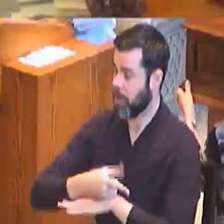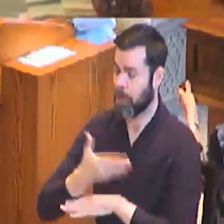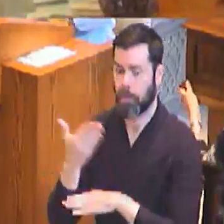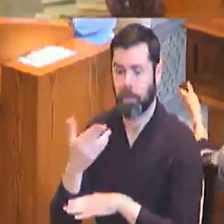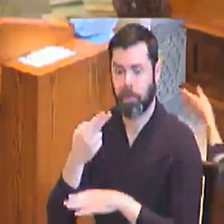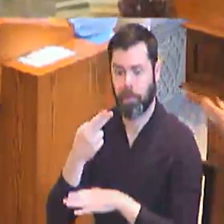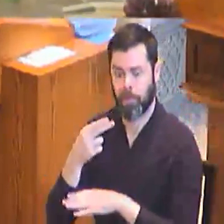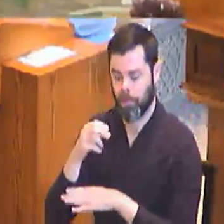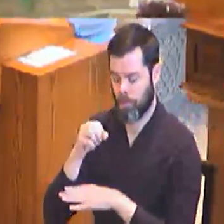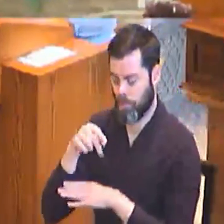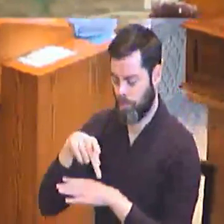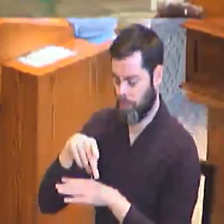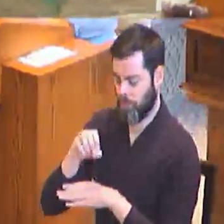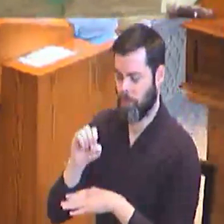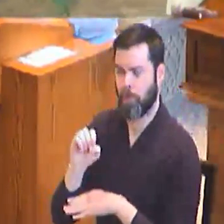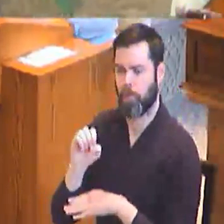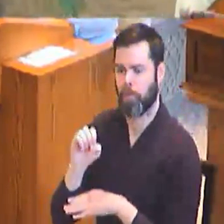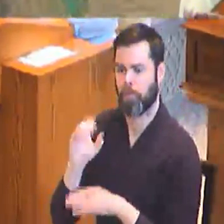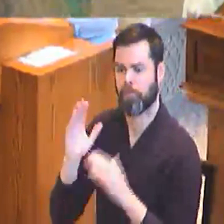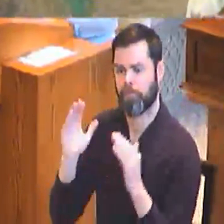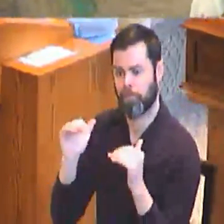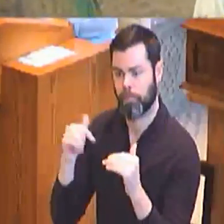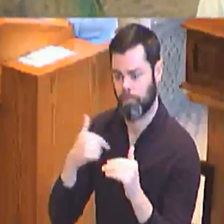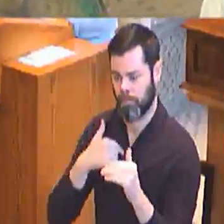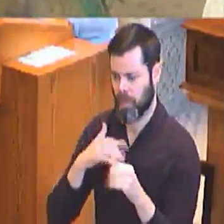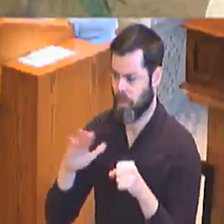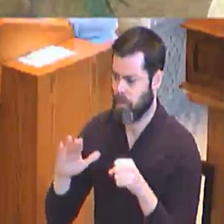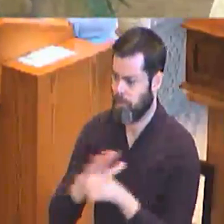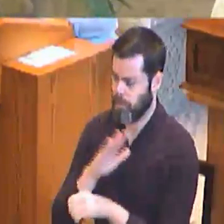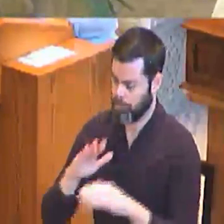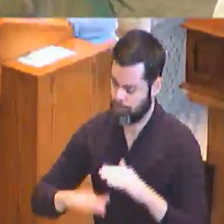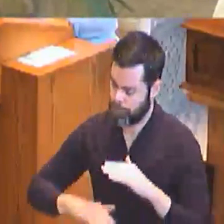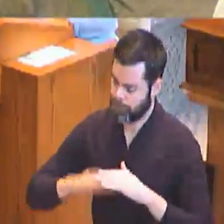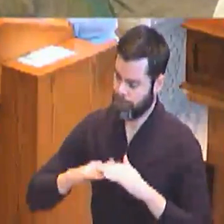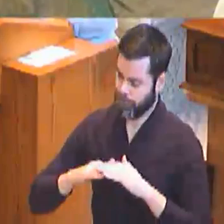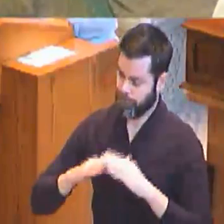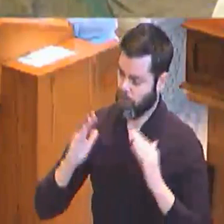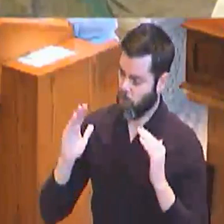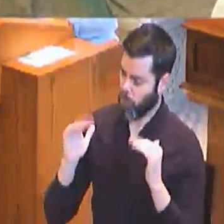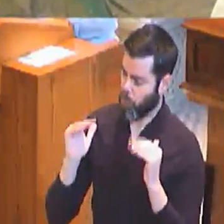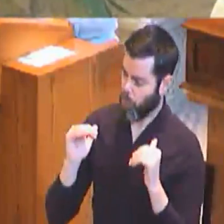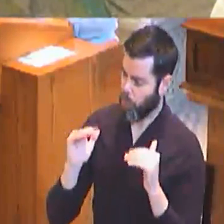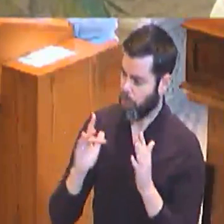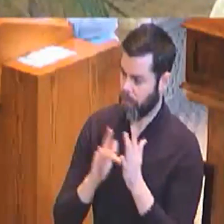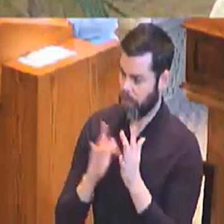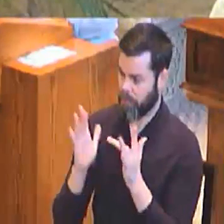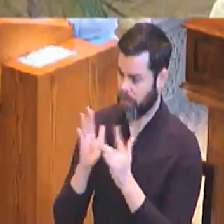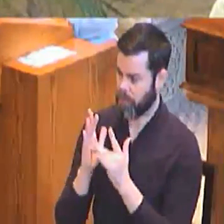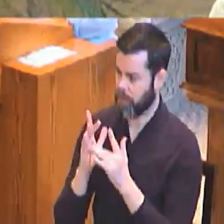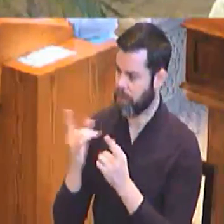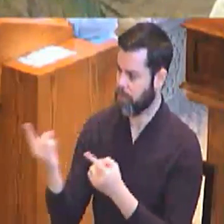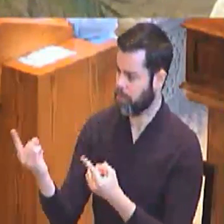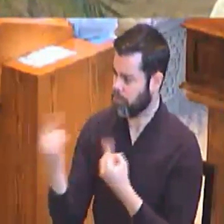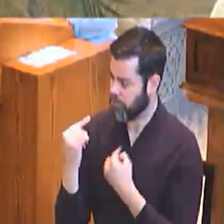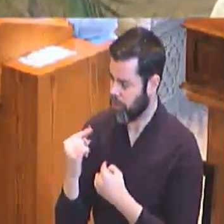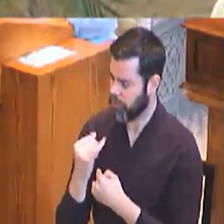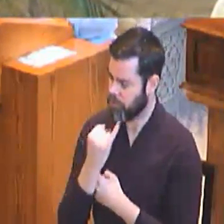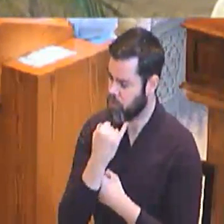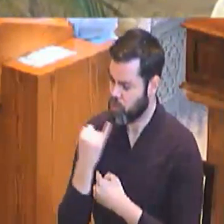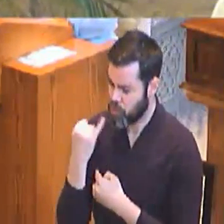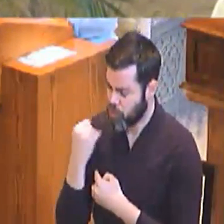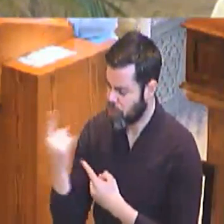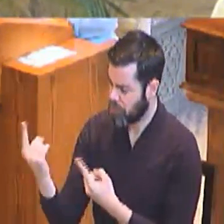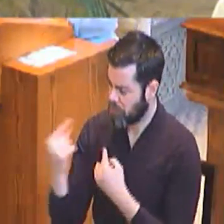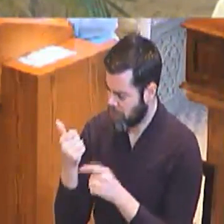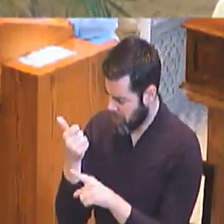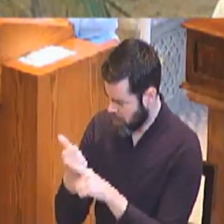hope. I am filled with hope. Jesus came to Jerusalem as a hero after many